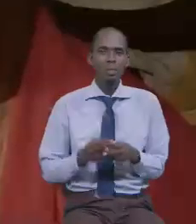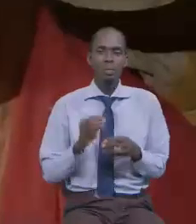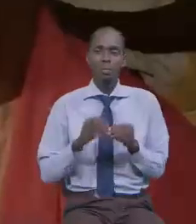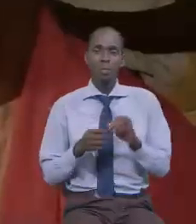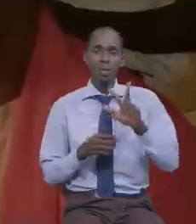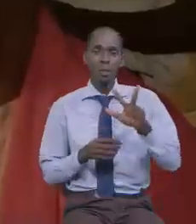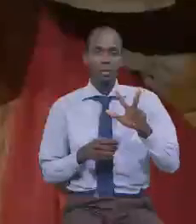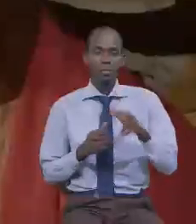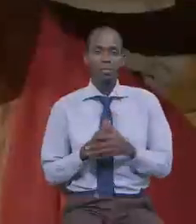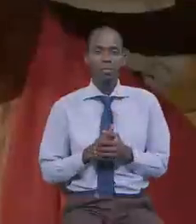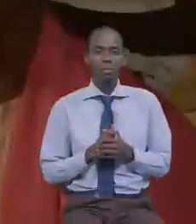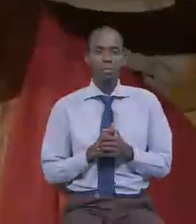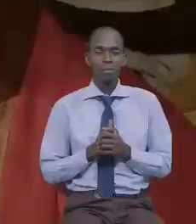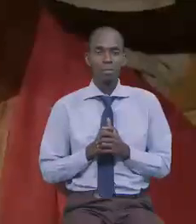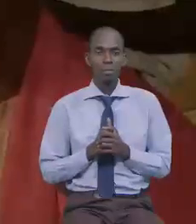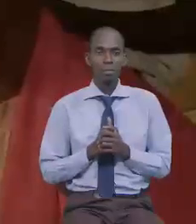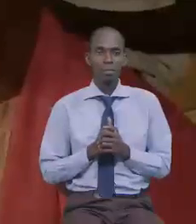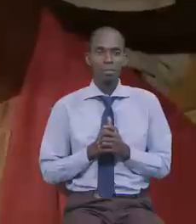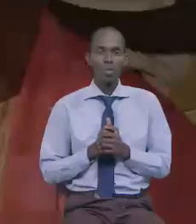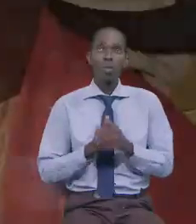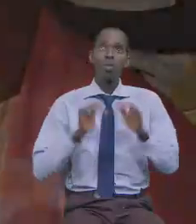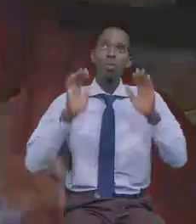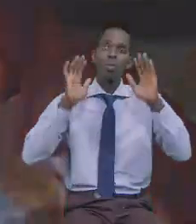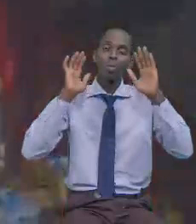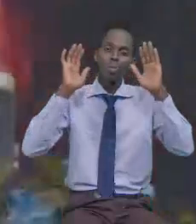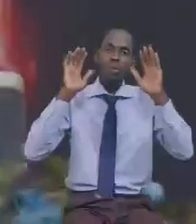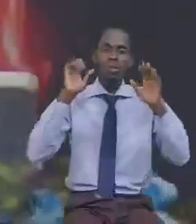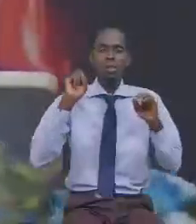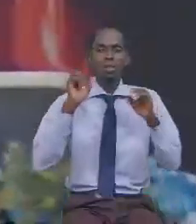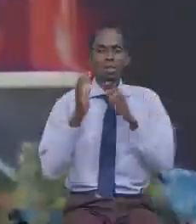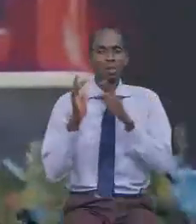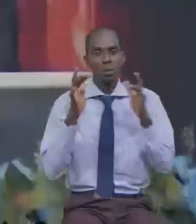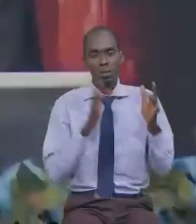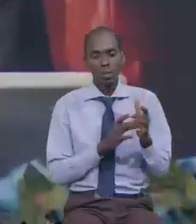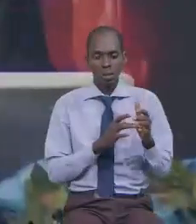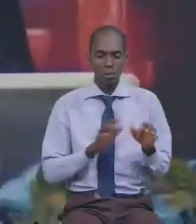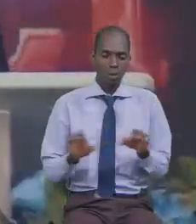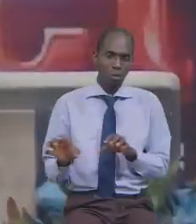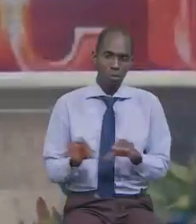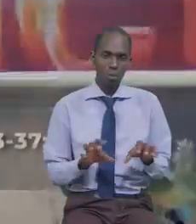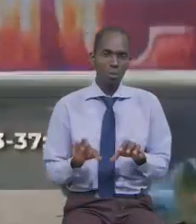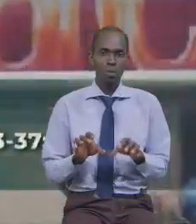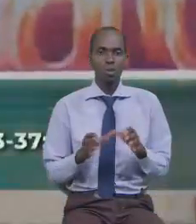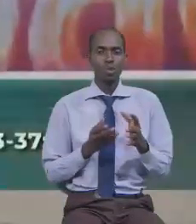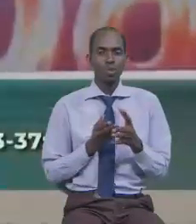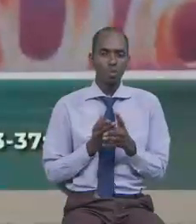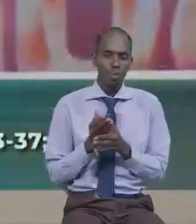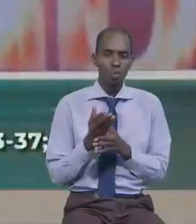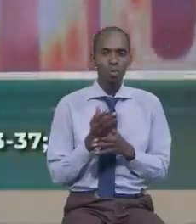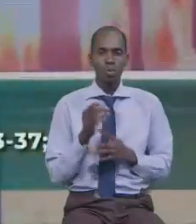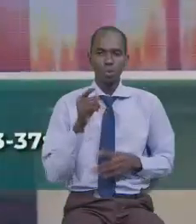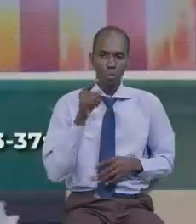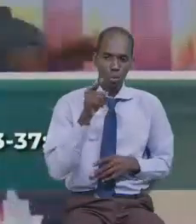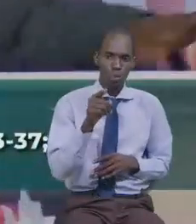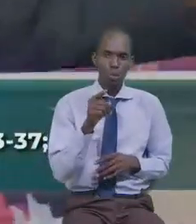here. Number three, wonders. Jesus does through you